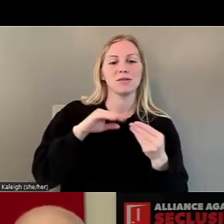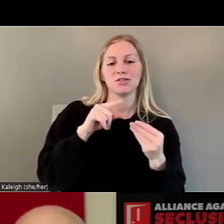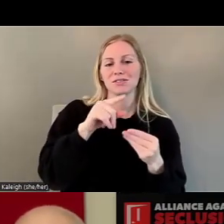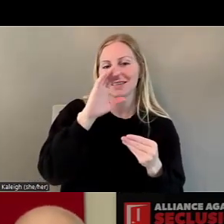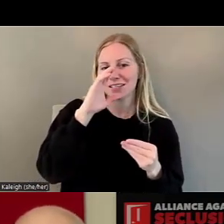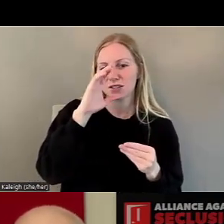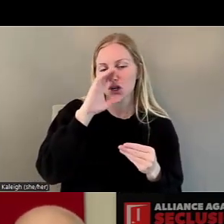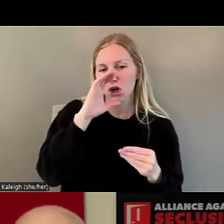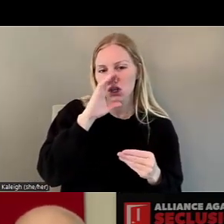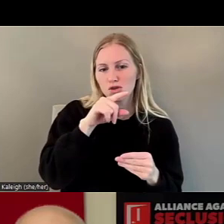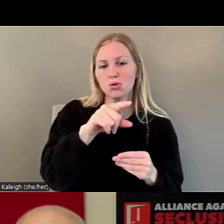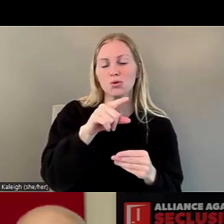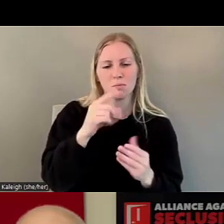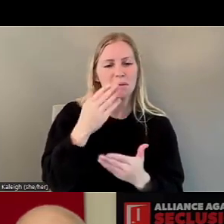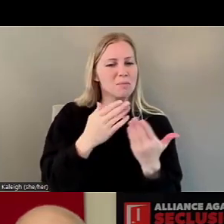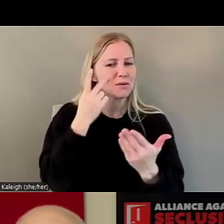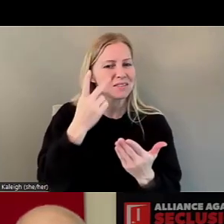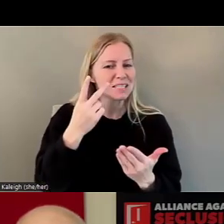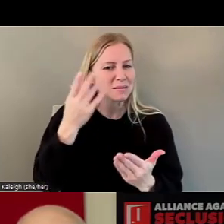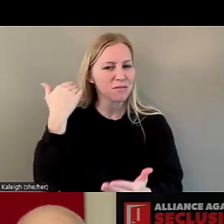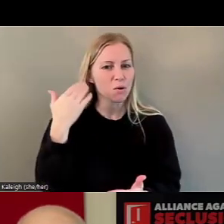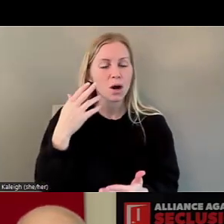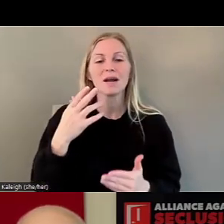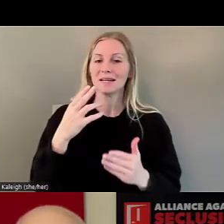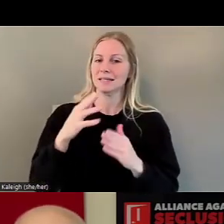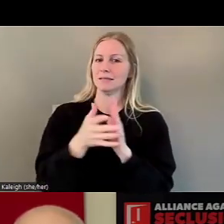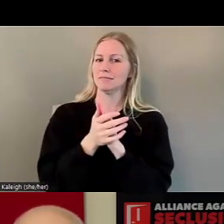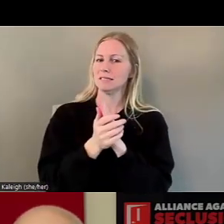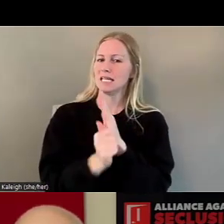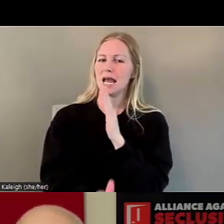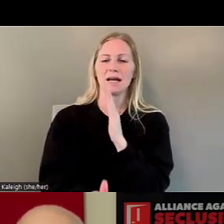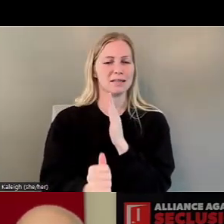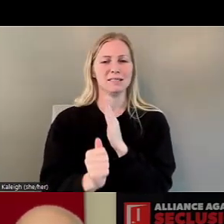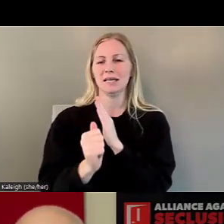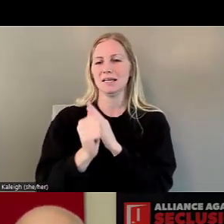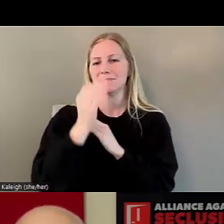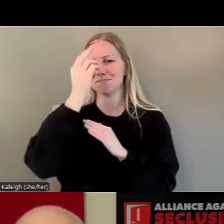very talented neurodivergent artist in Australia.